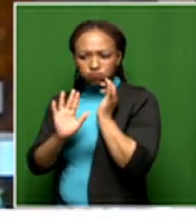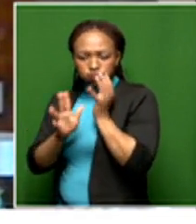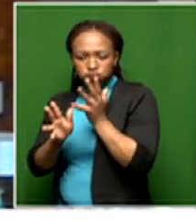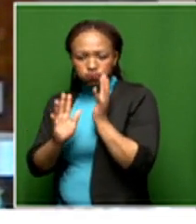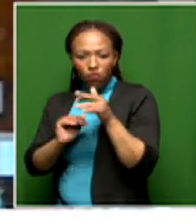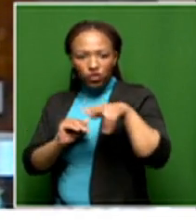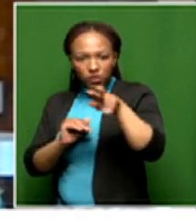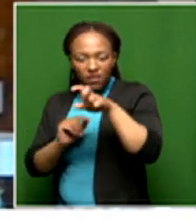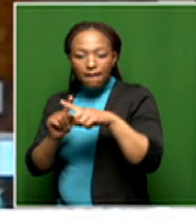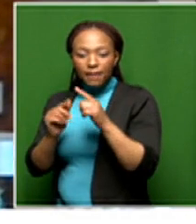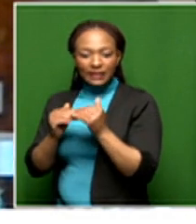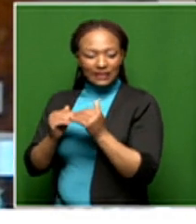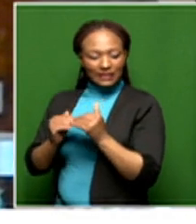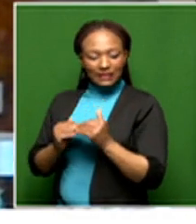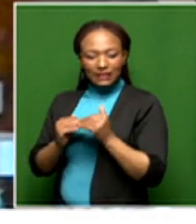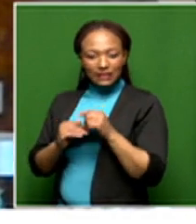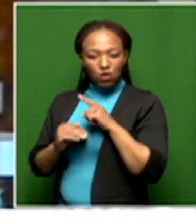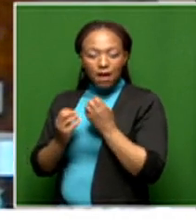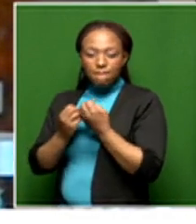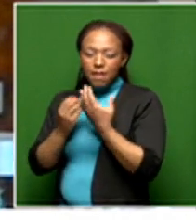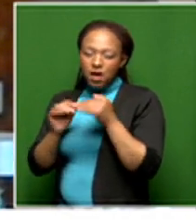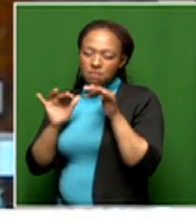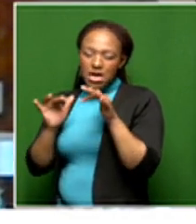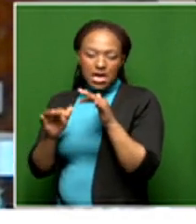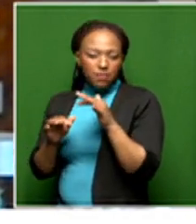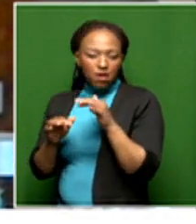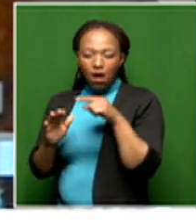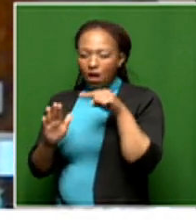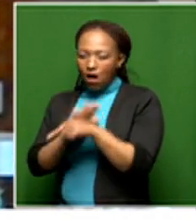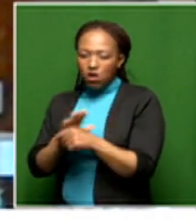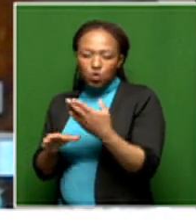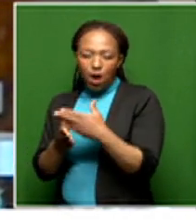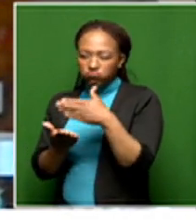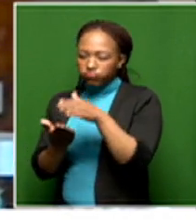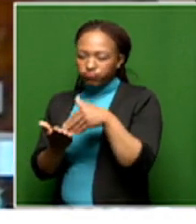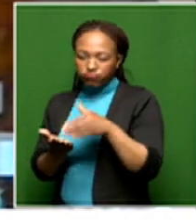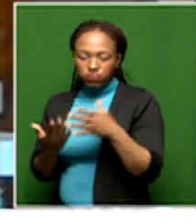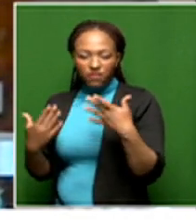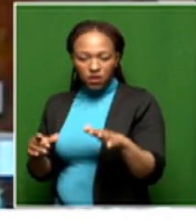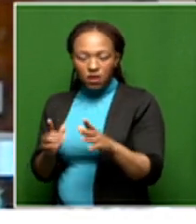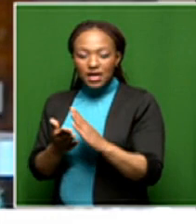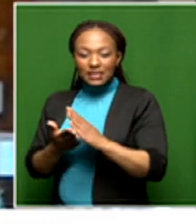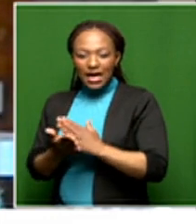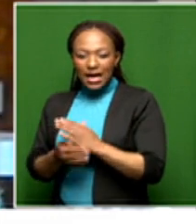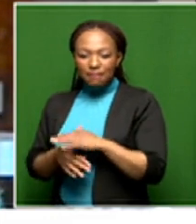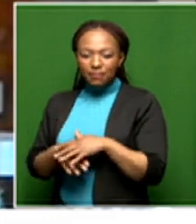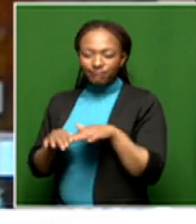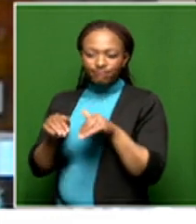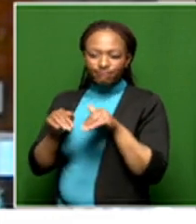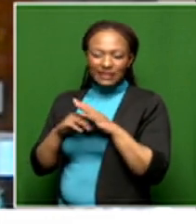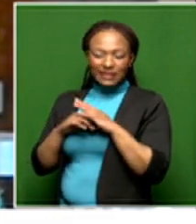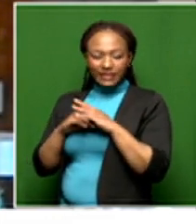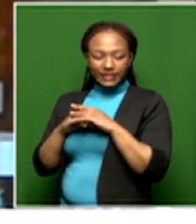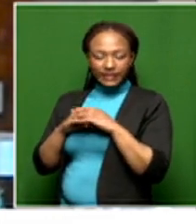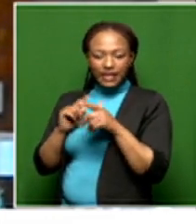we're quite cautious. A lot of people got laid off, during that quiet period as well. And so some of them have been clawed back, but we are